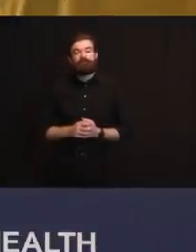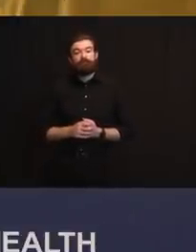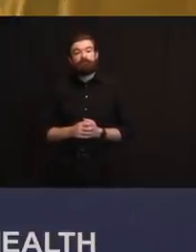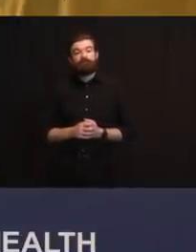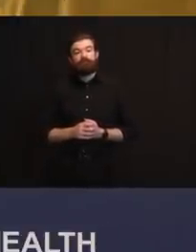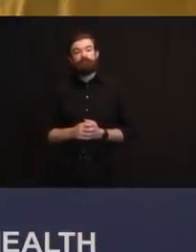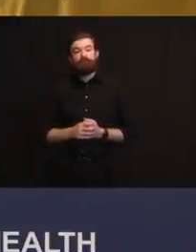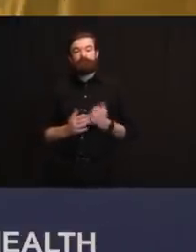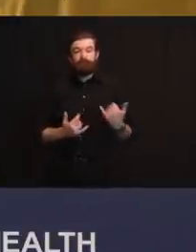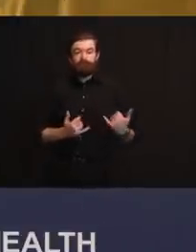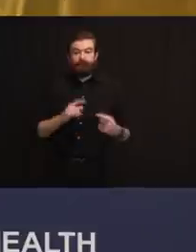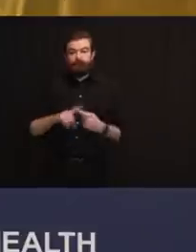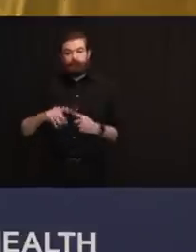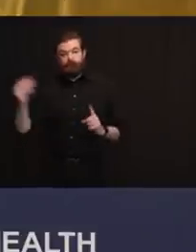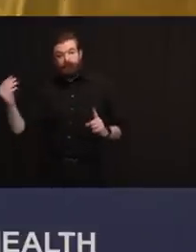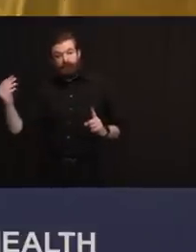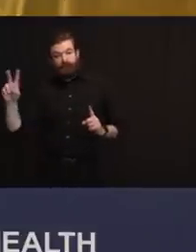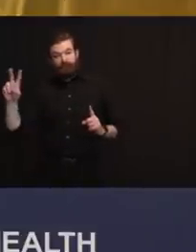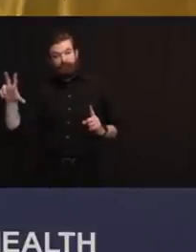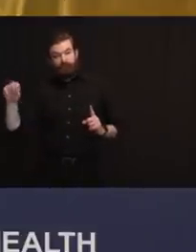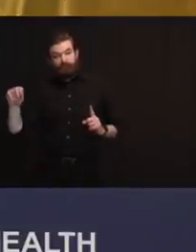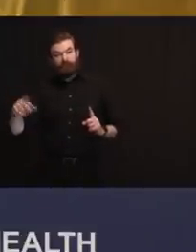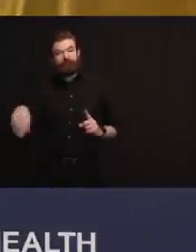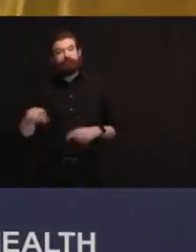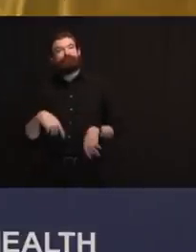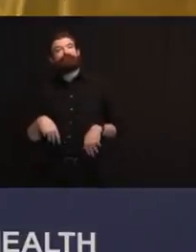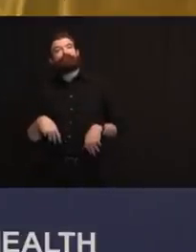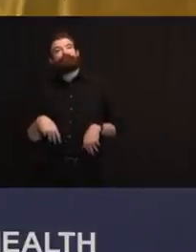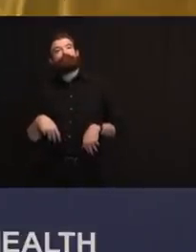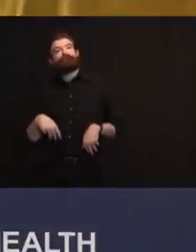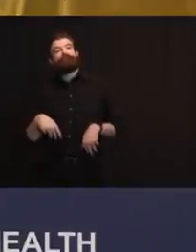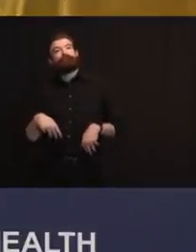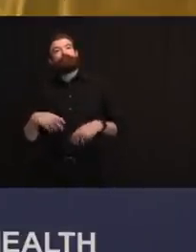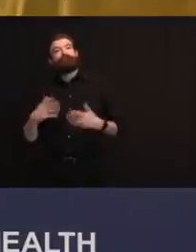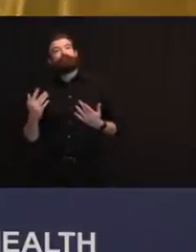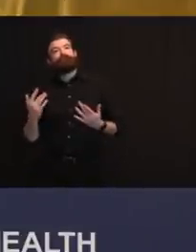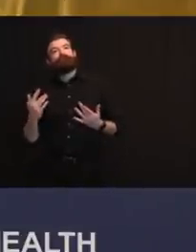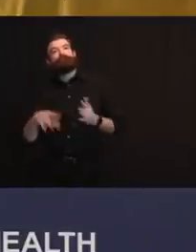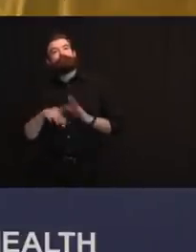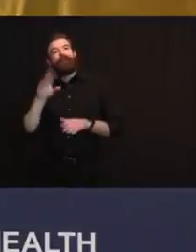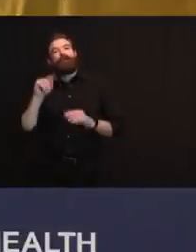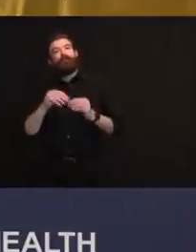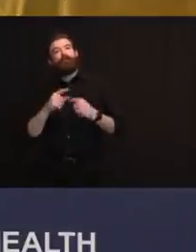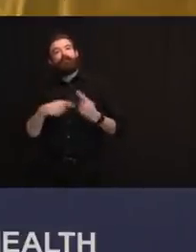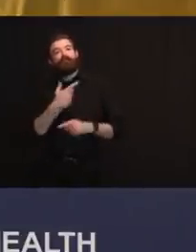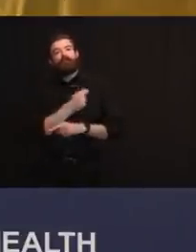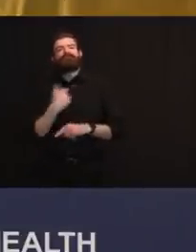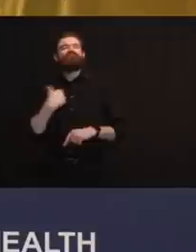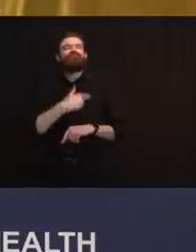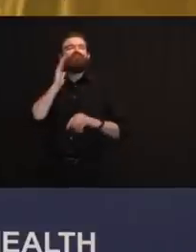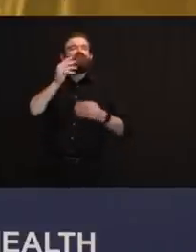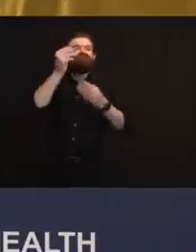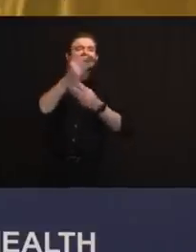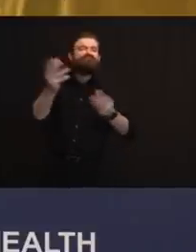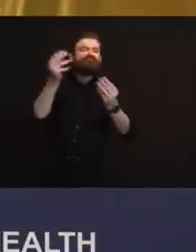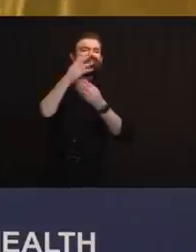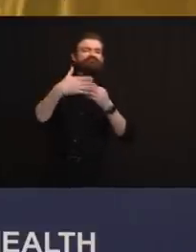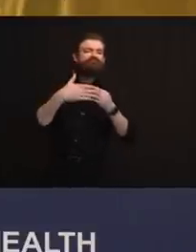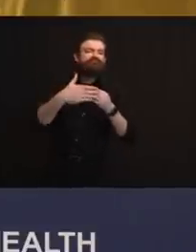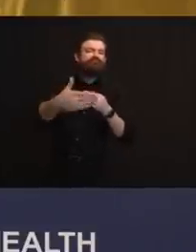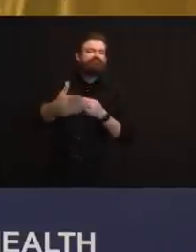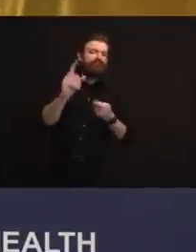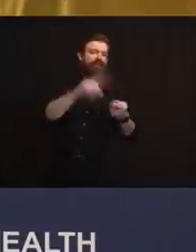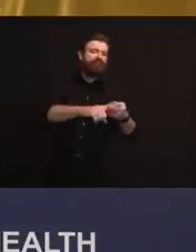out what the forecast looks like for vaccine dosage deliveries. So we will be with you because of